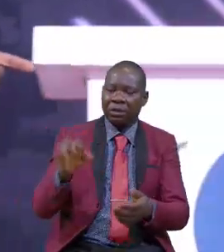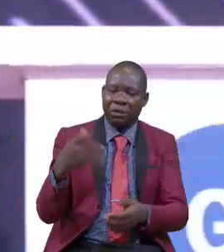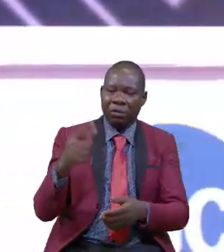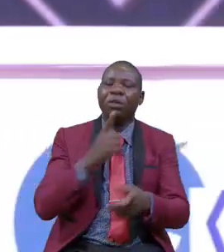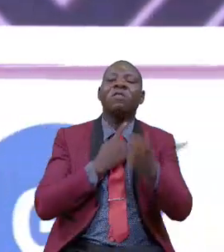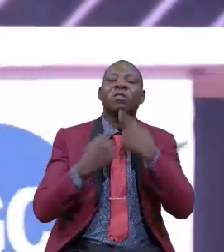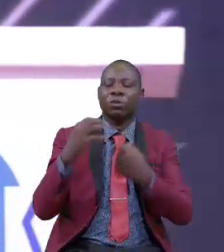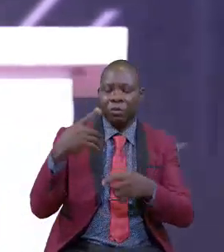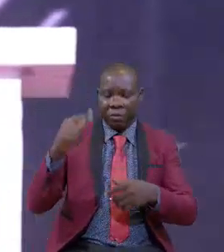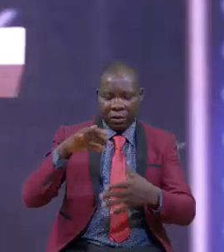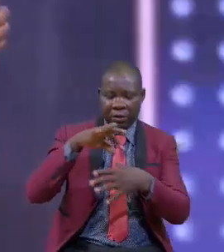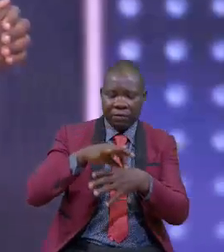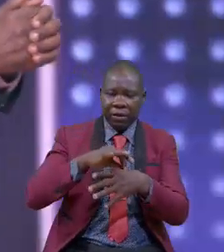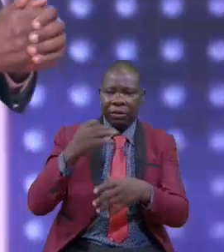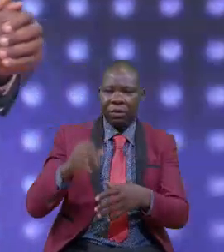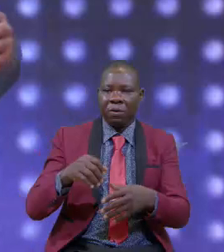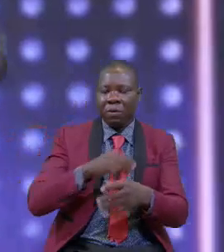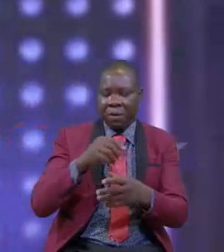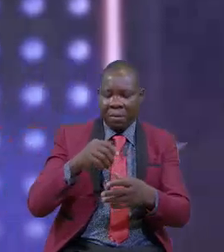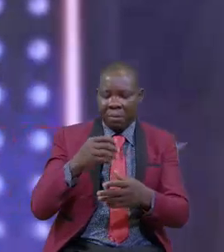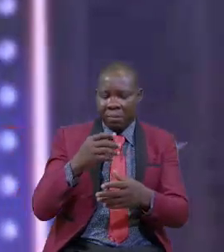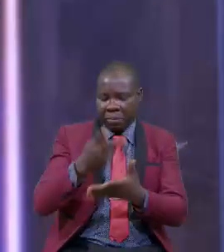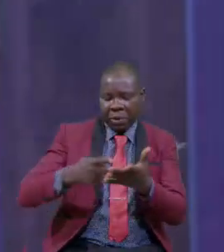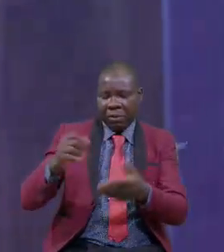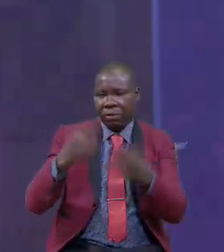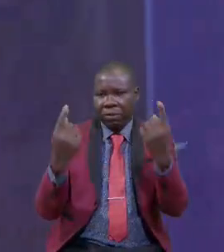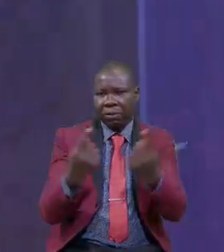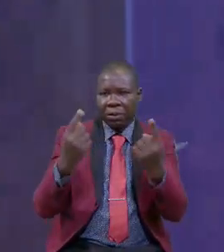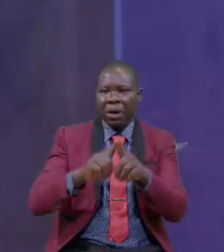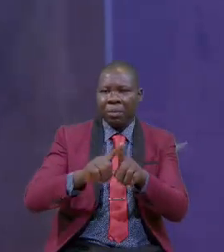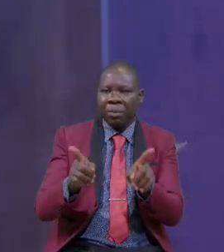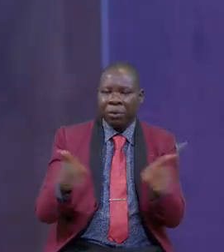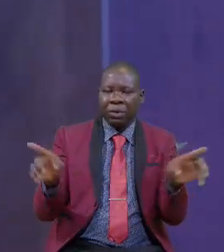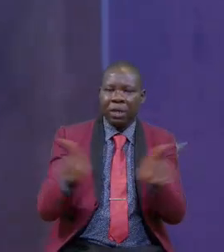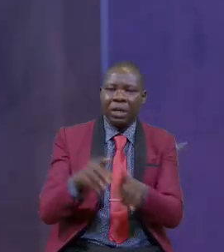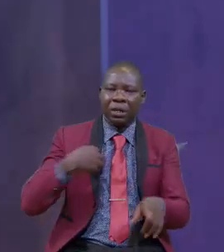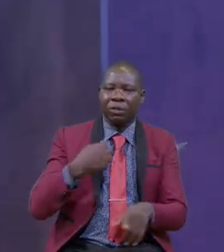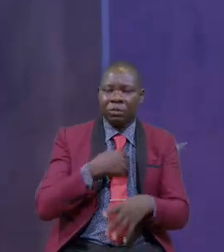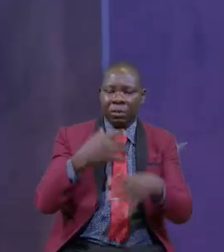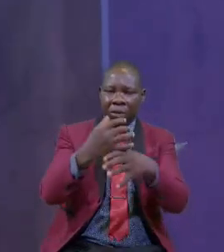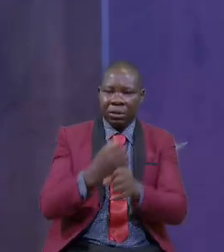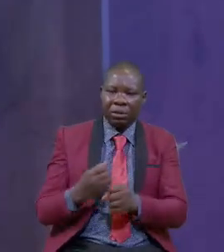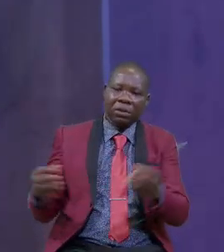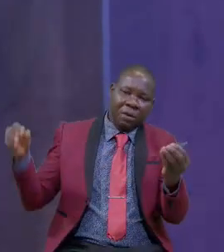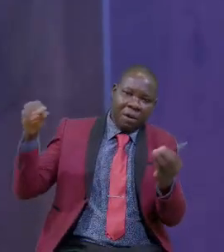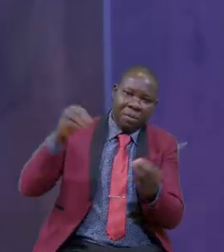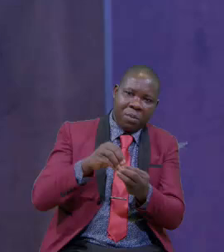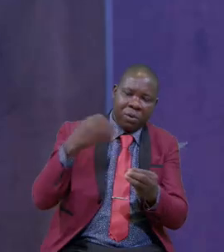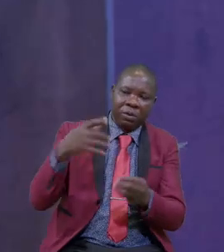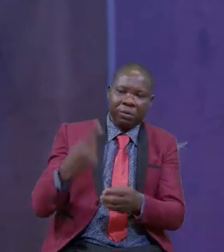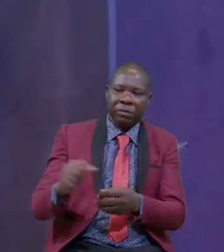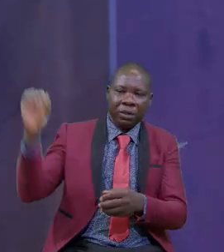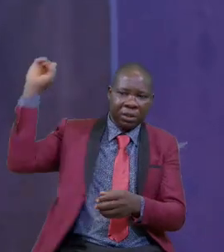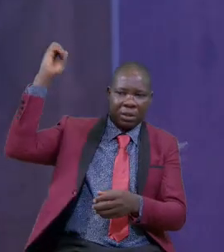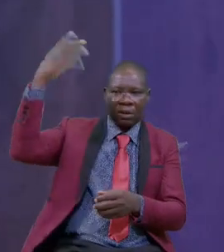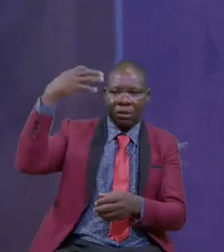of sin. But as we receive more of the grace of God, we want to, we